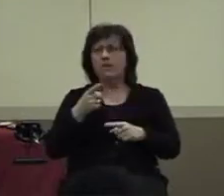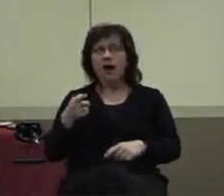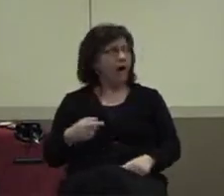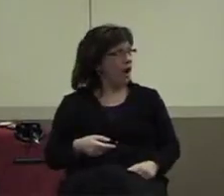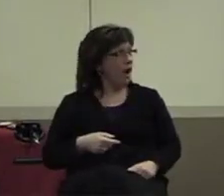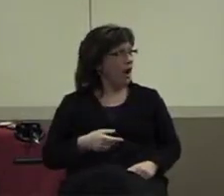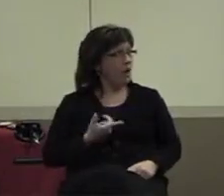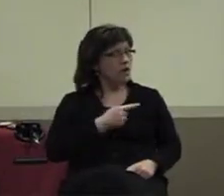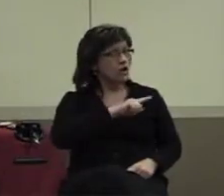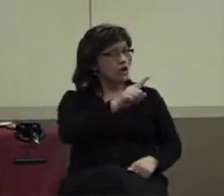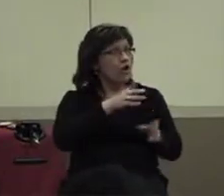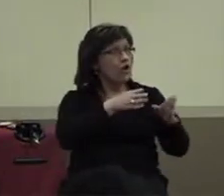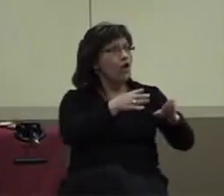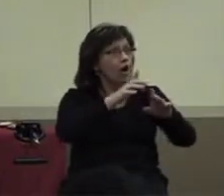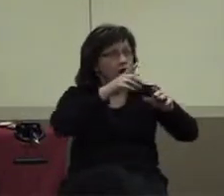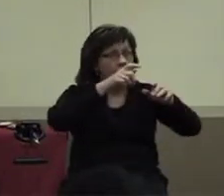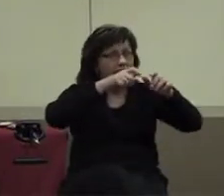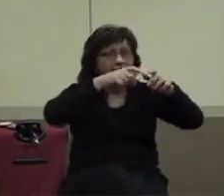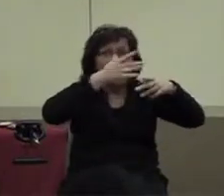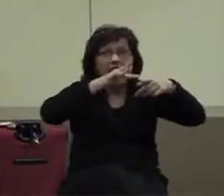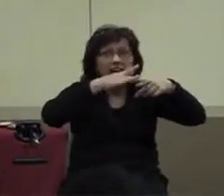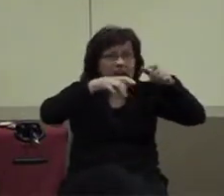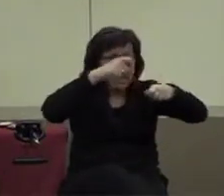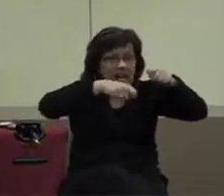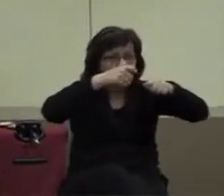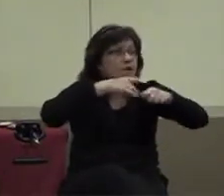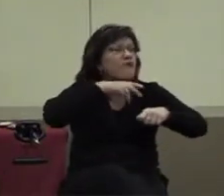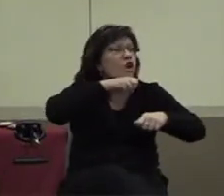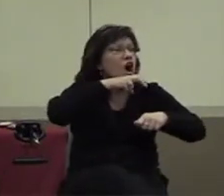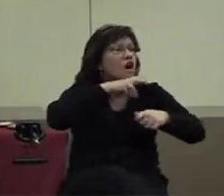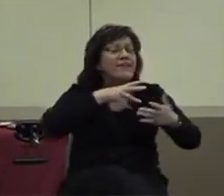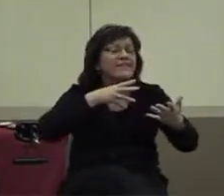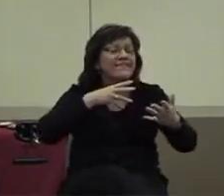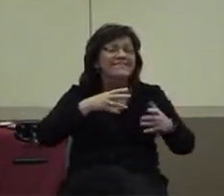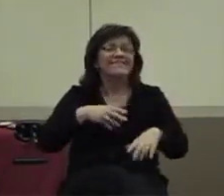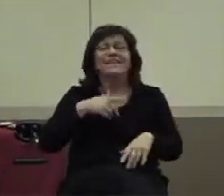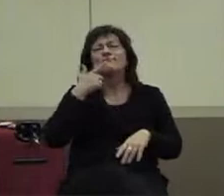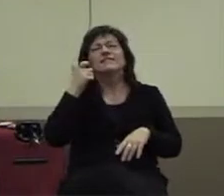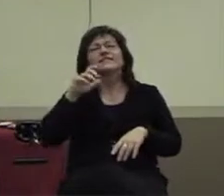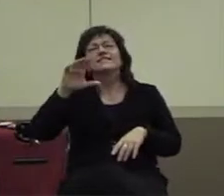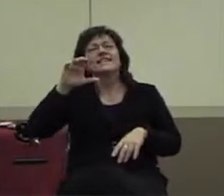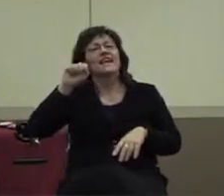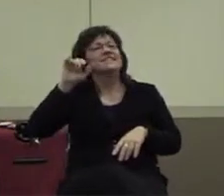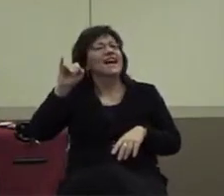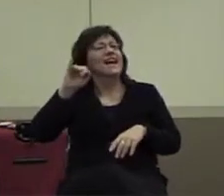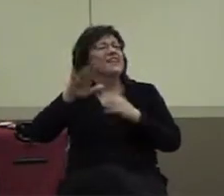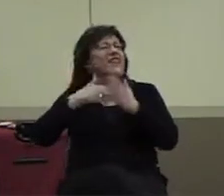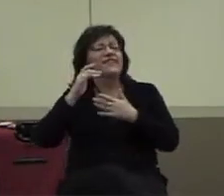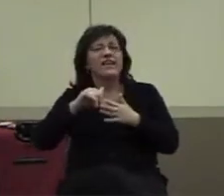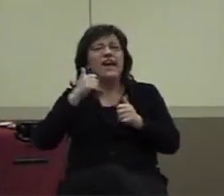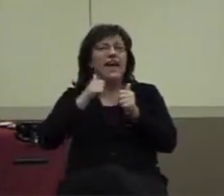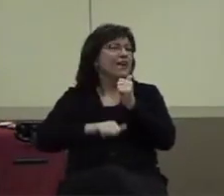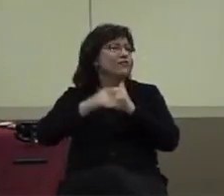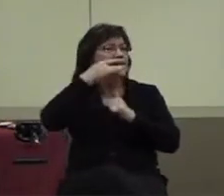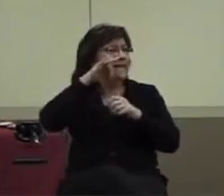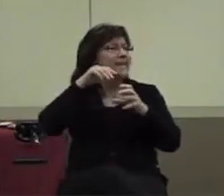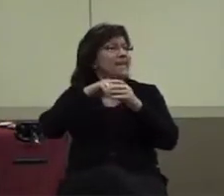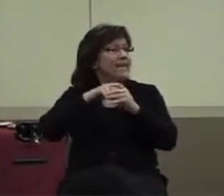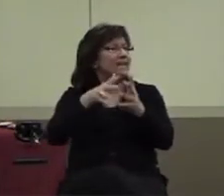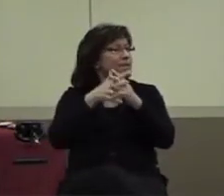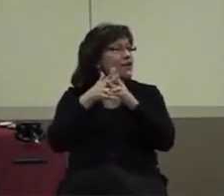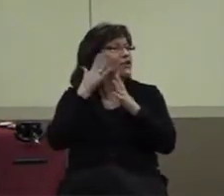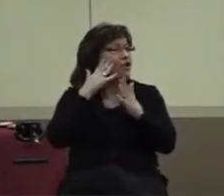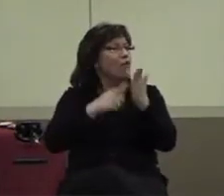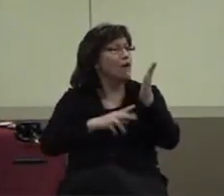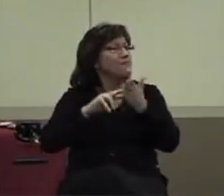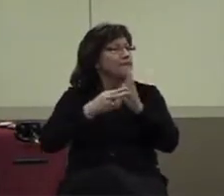up a frog. Because of CSI and all those shows, every kid in America knows what an autopsy is. So they